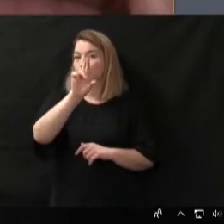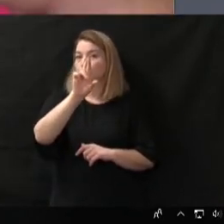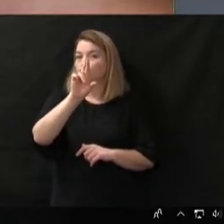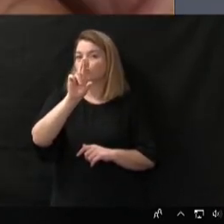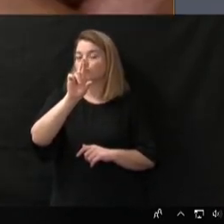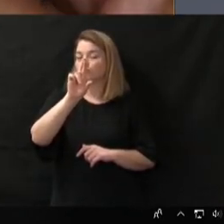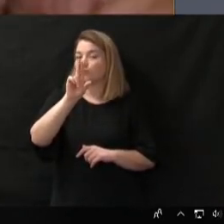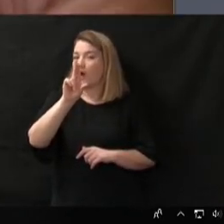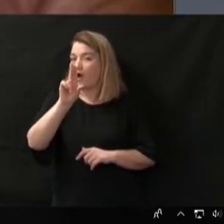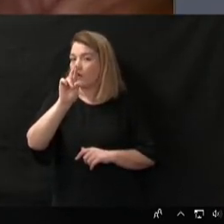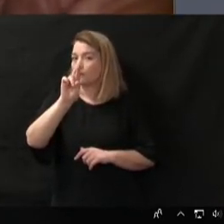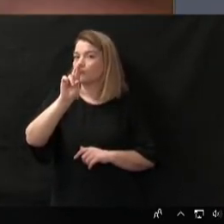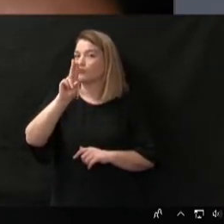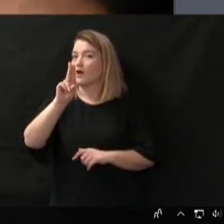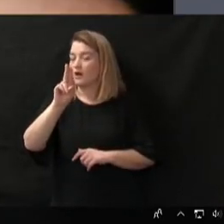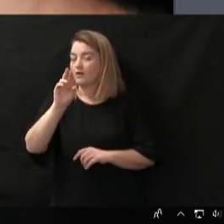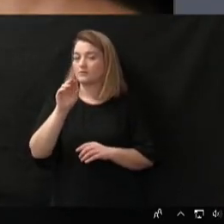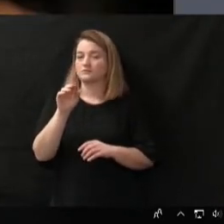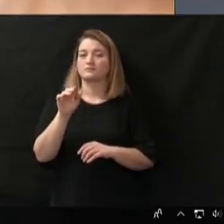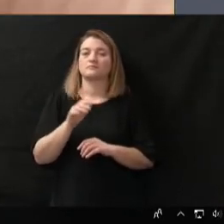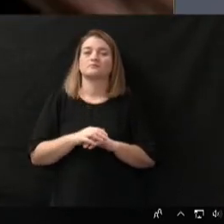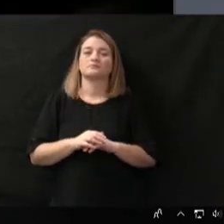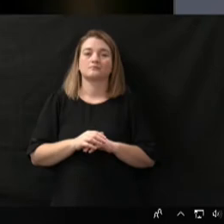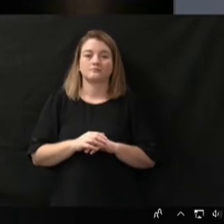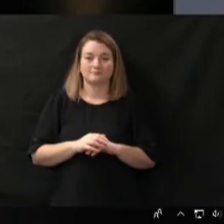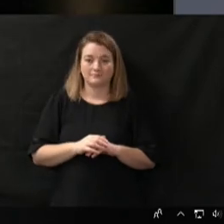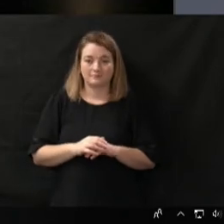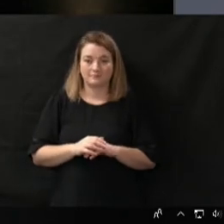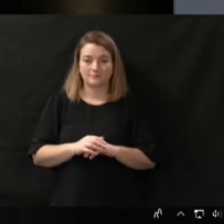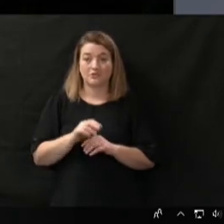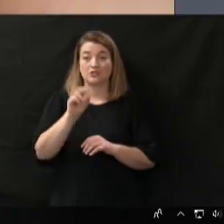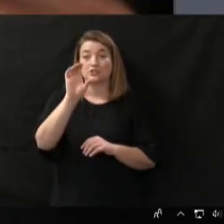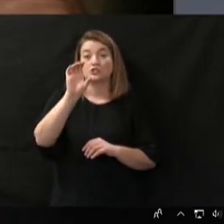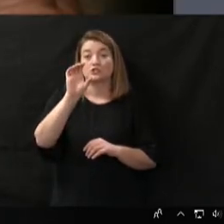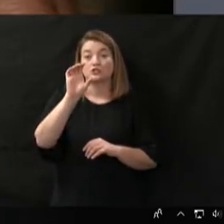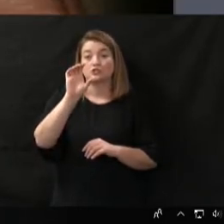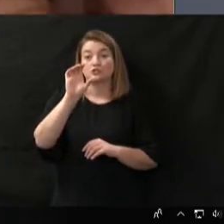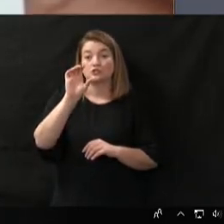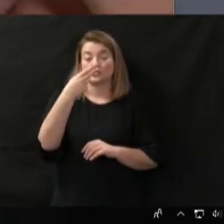Ruh, very good. See, I forget to say the sound, now I remember. Okay.